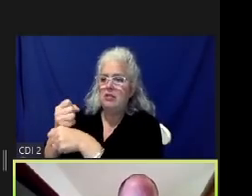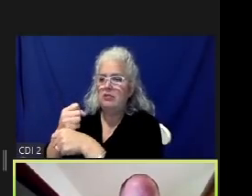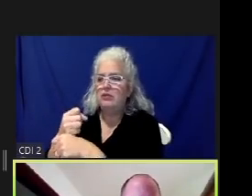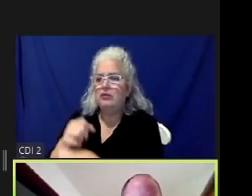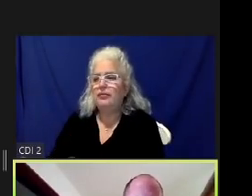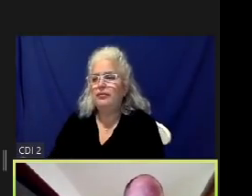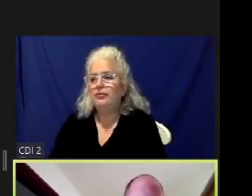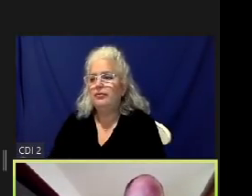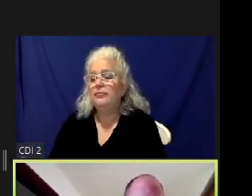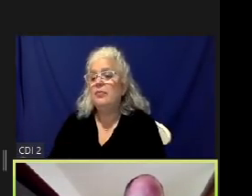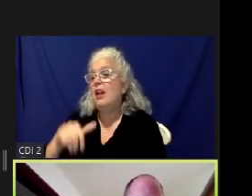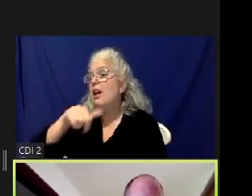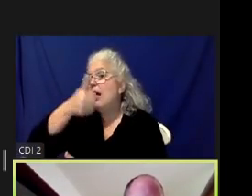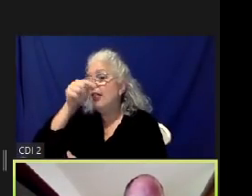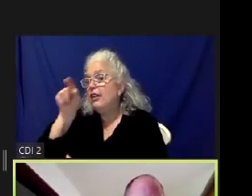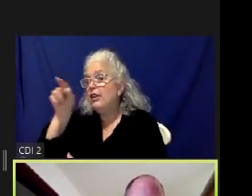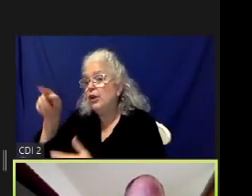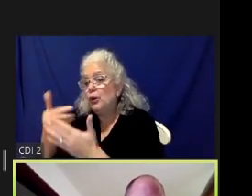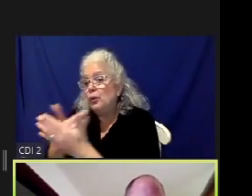90 days.